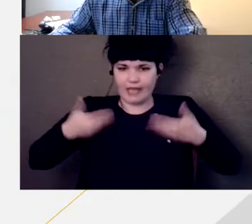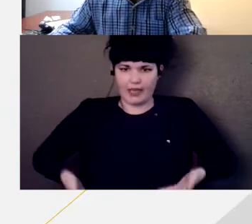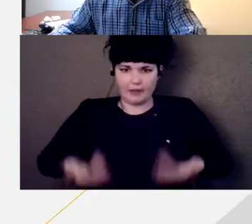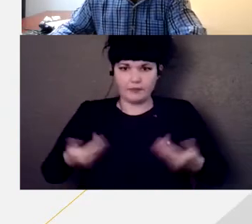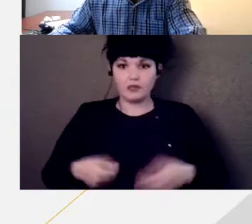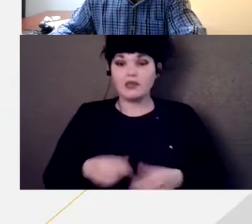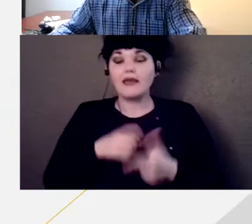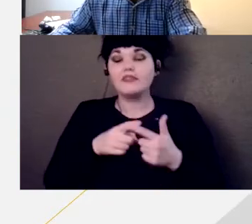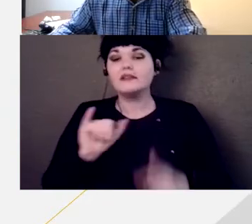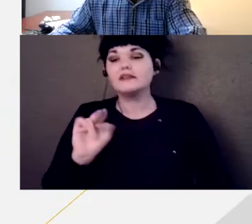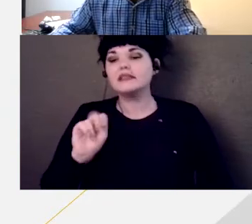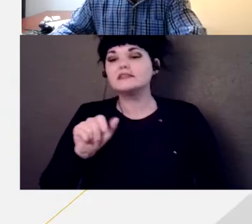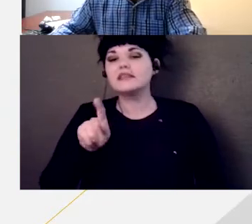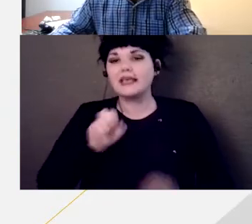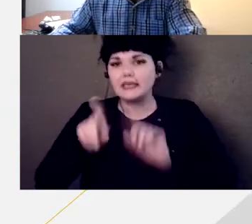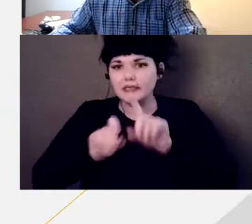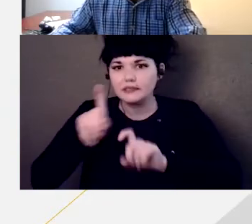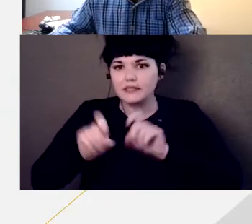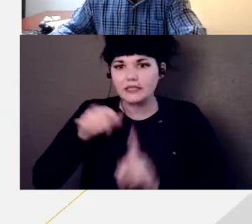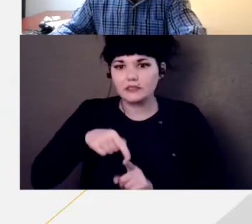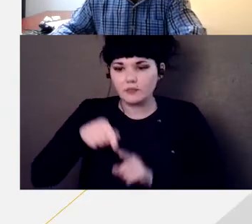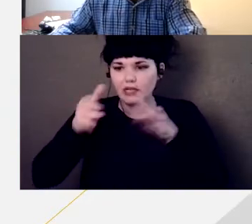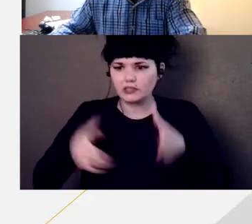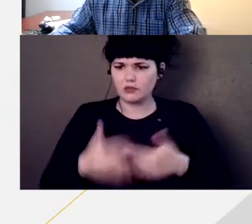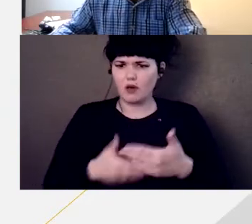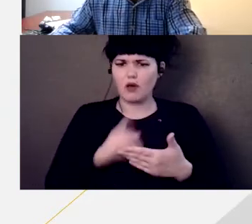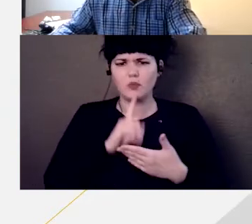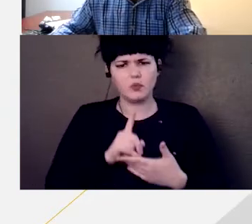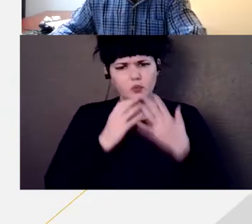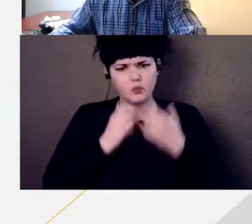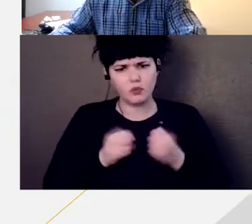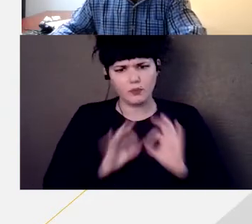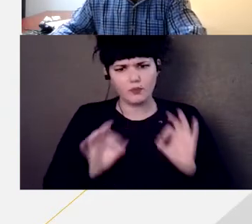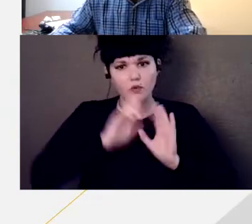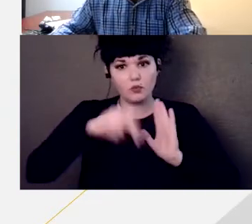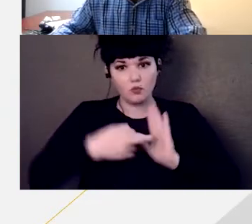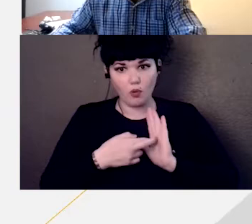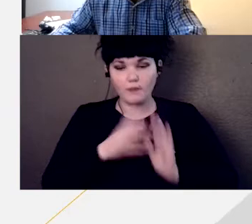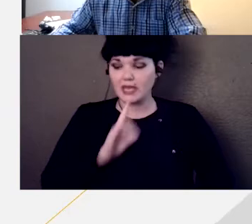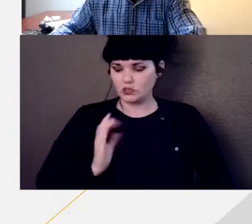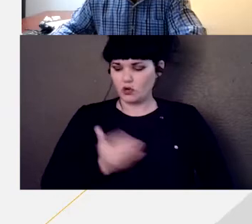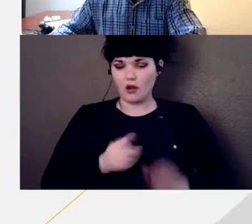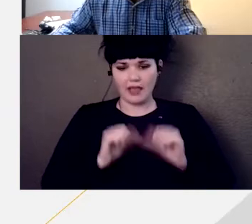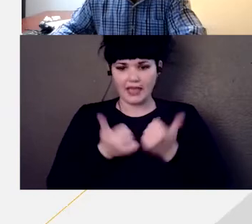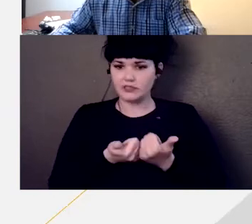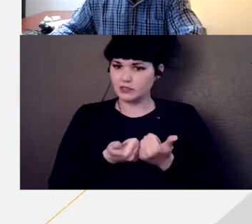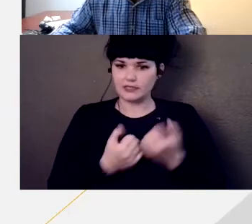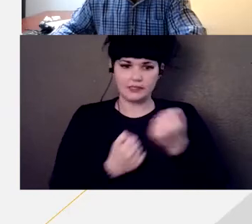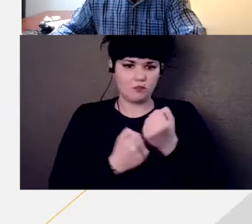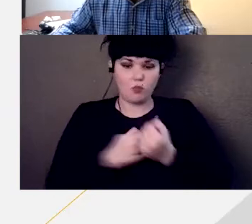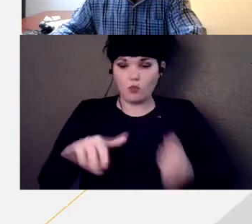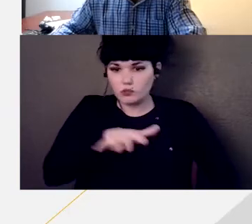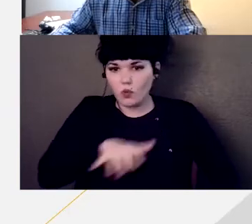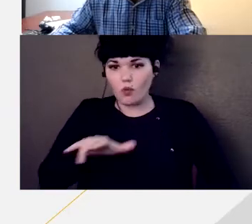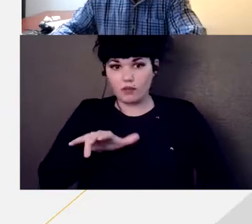intake specialists, all of whom play a critical role in ensuring that we as an organization do our best to support all of New York with